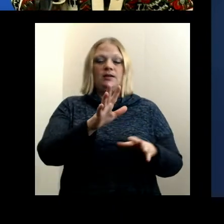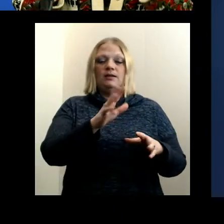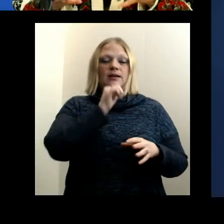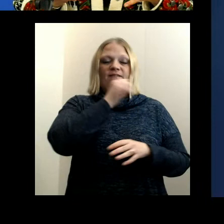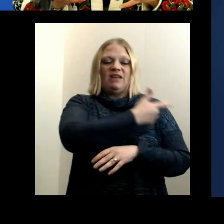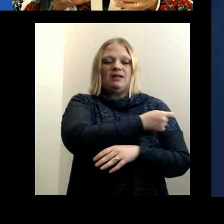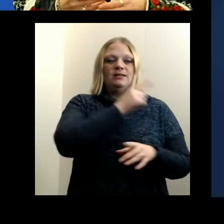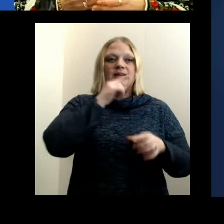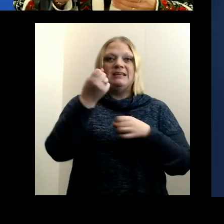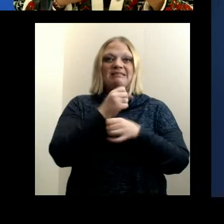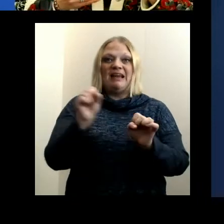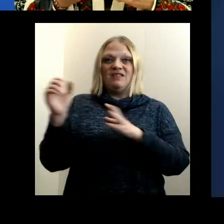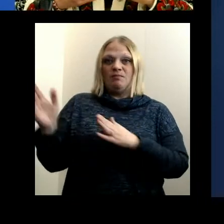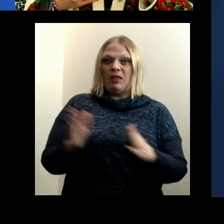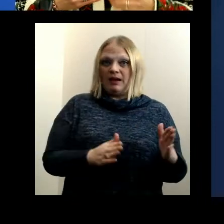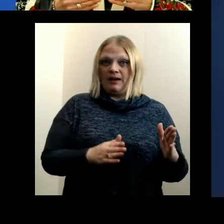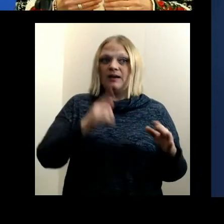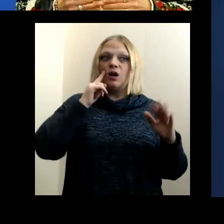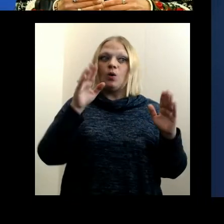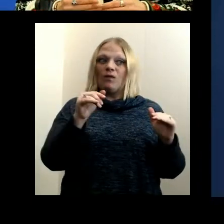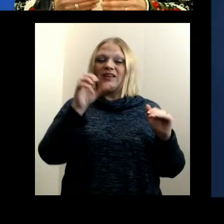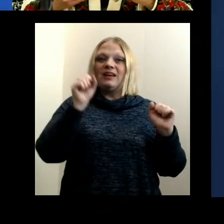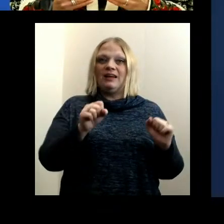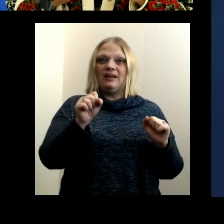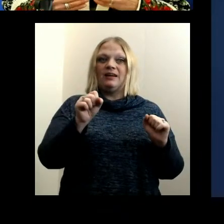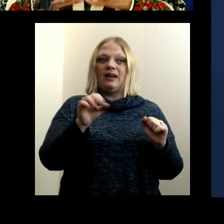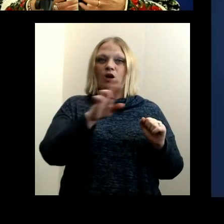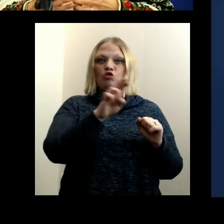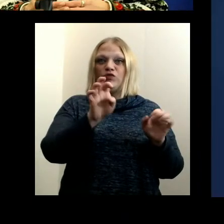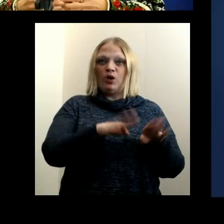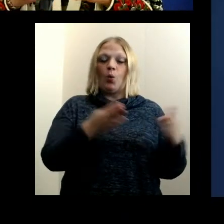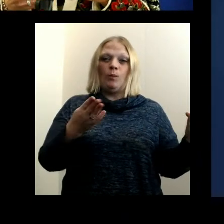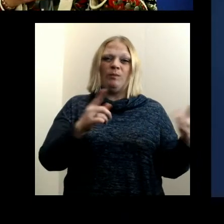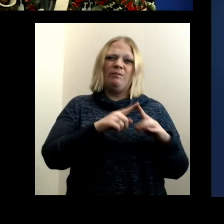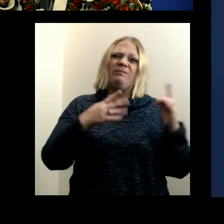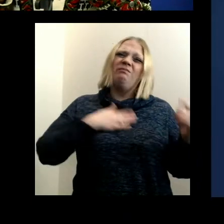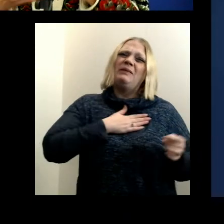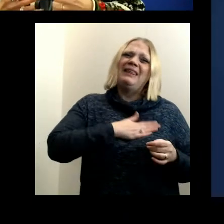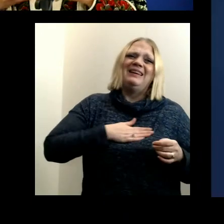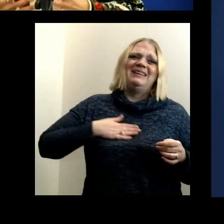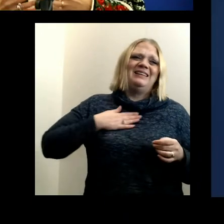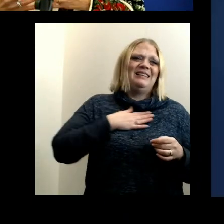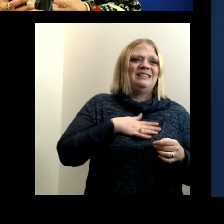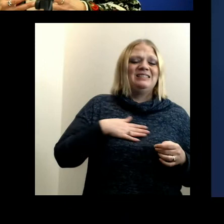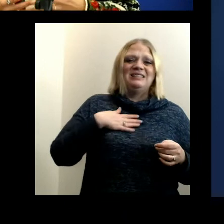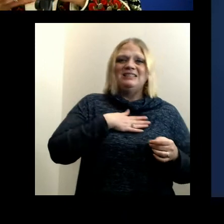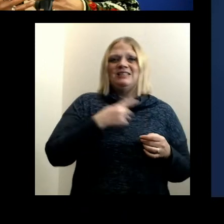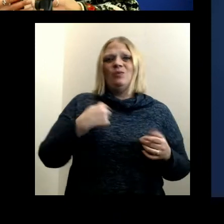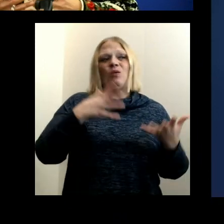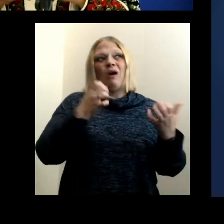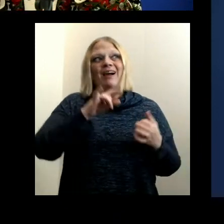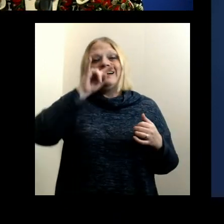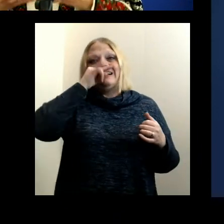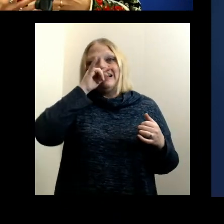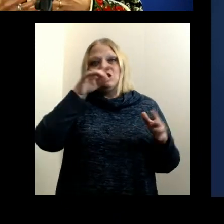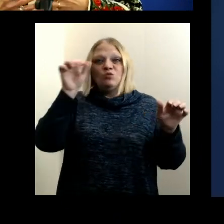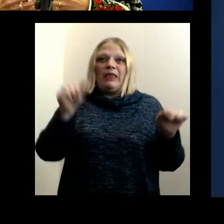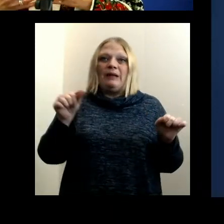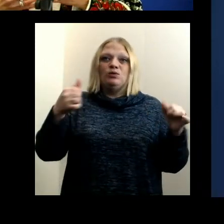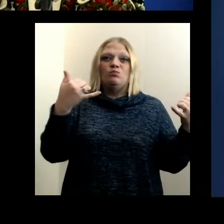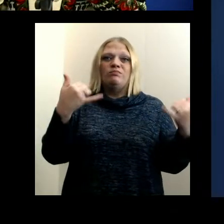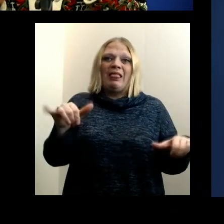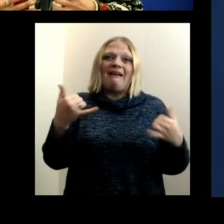his safety plan, and hopefully can reopen up. But just please, we want kids to be able to